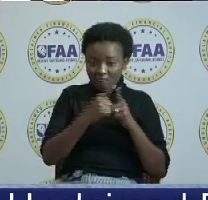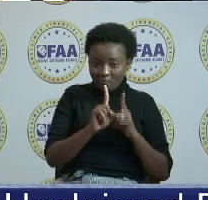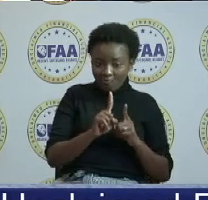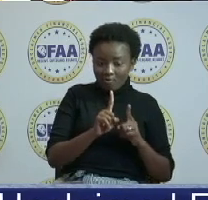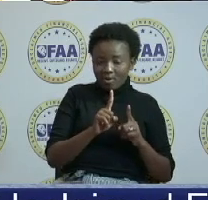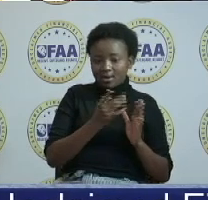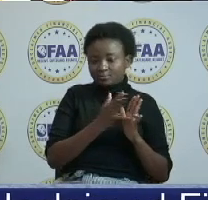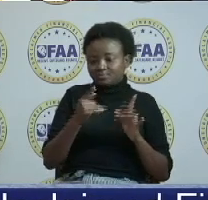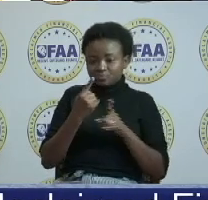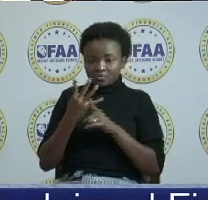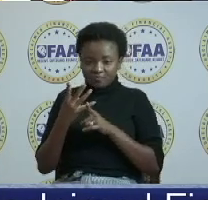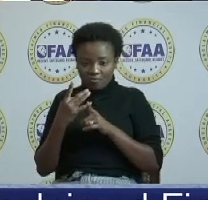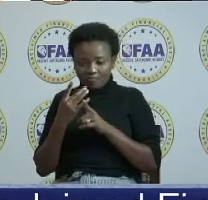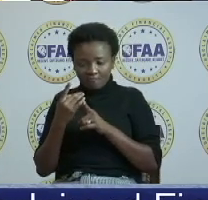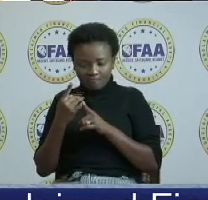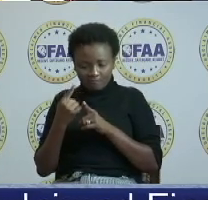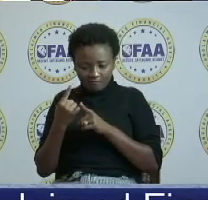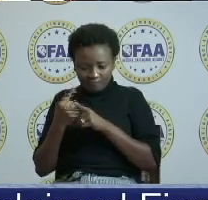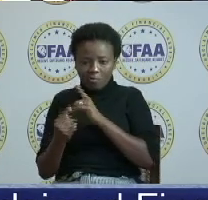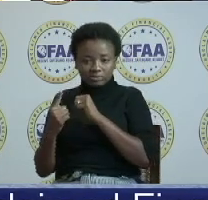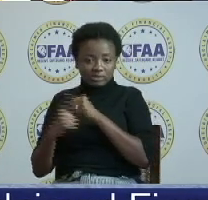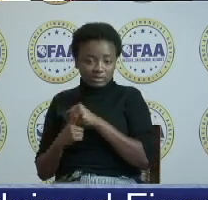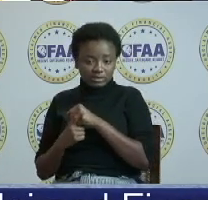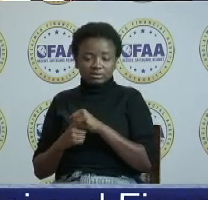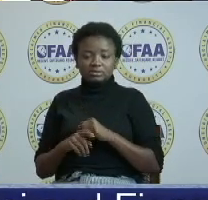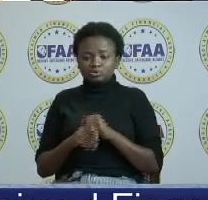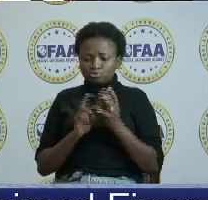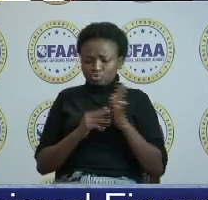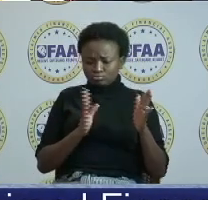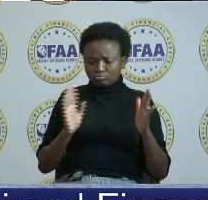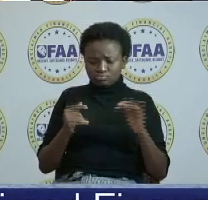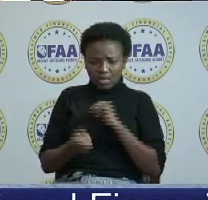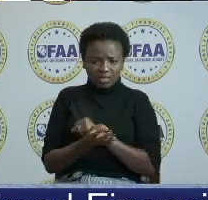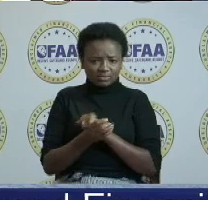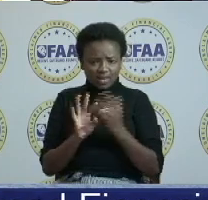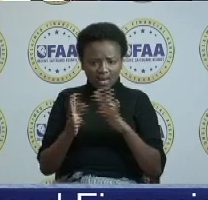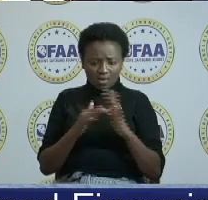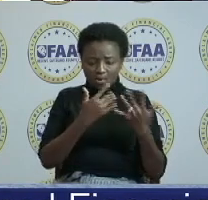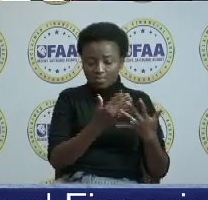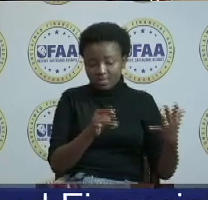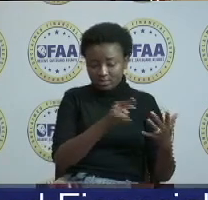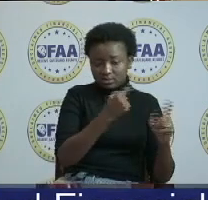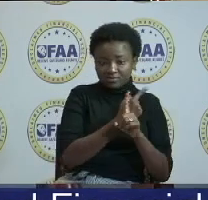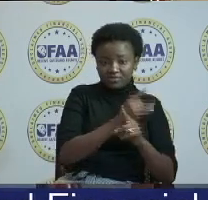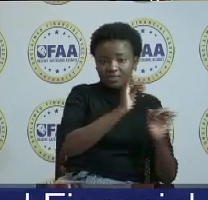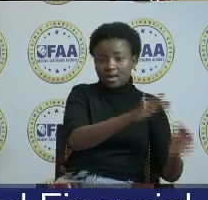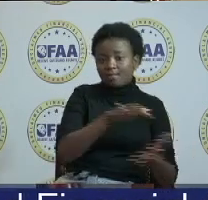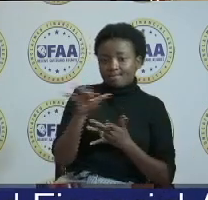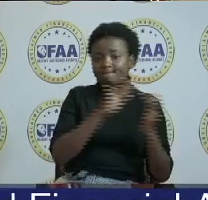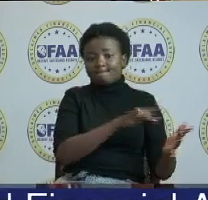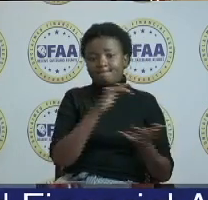6, and it even prescribes the details of how these assets can be submitted, even the